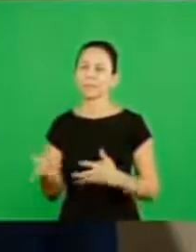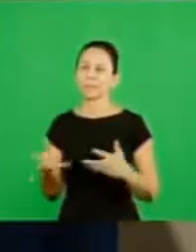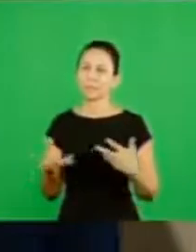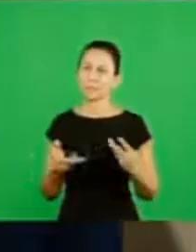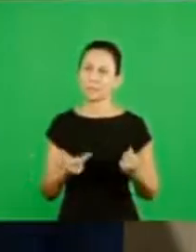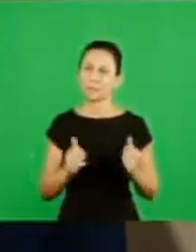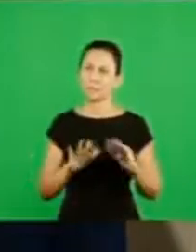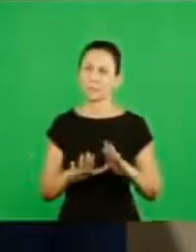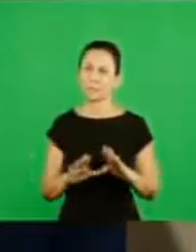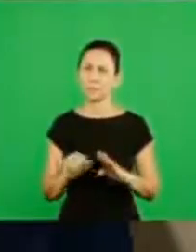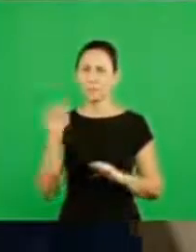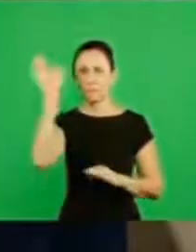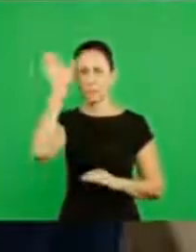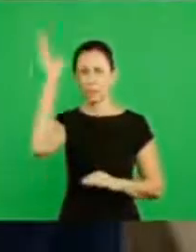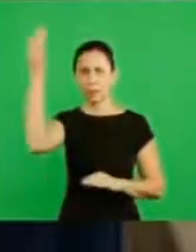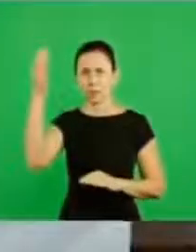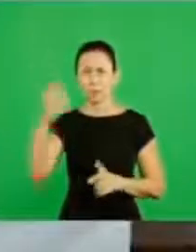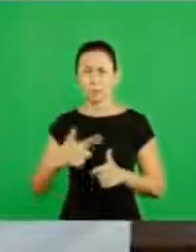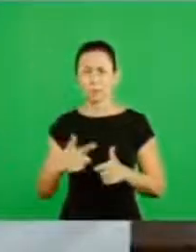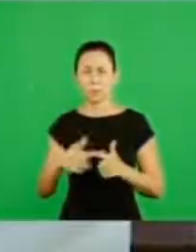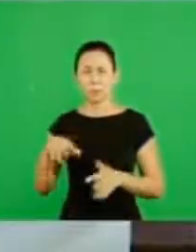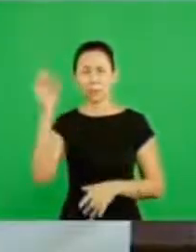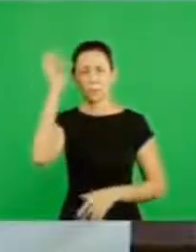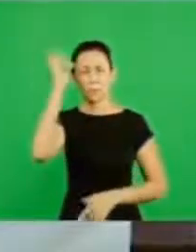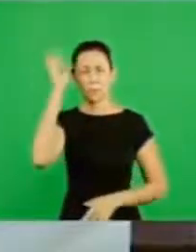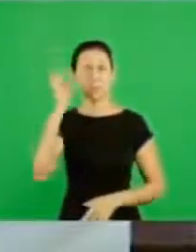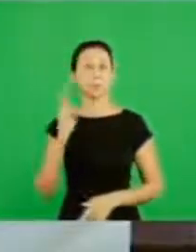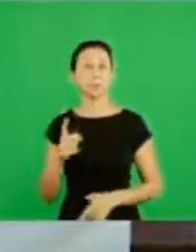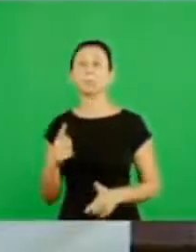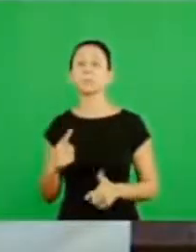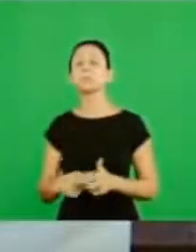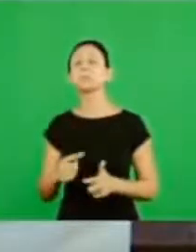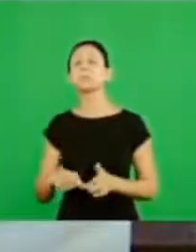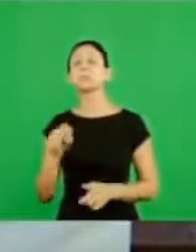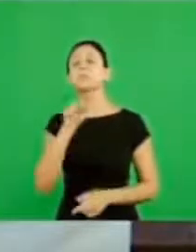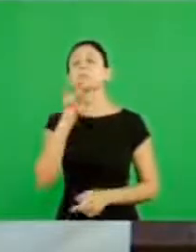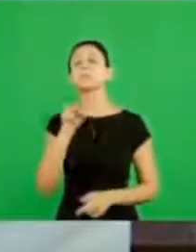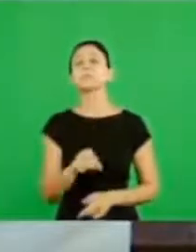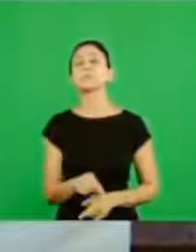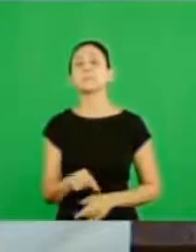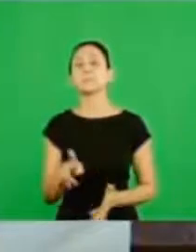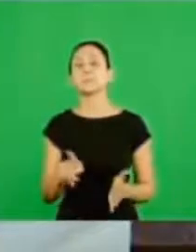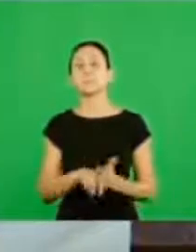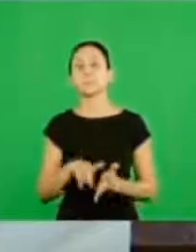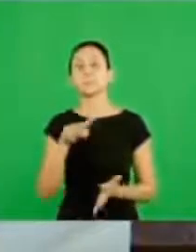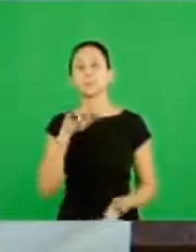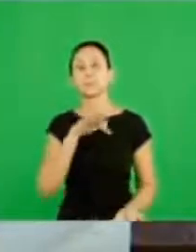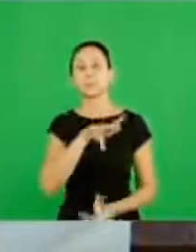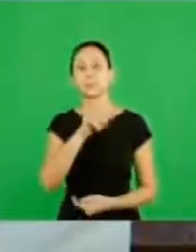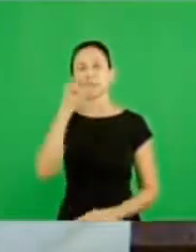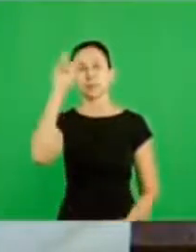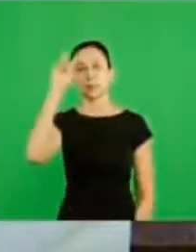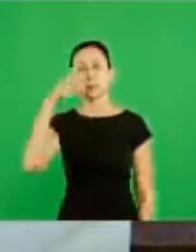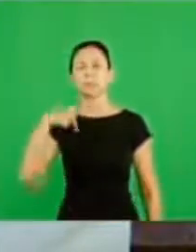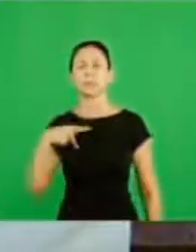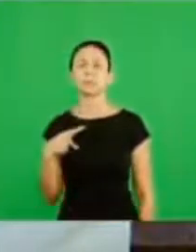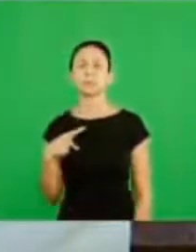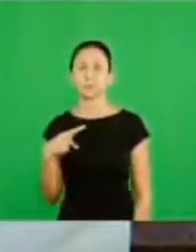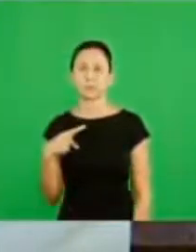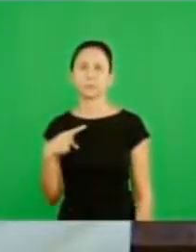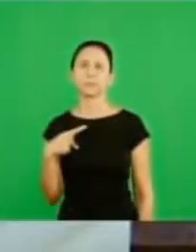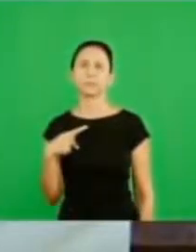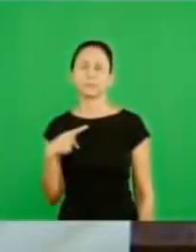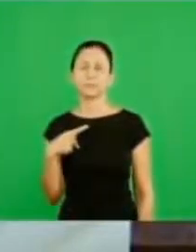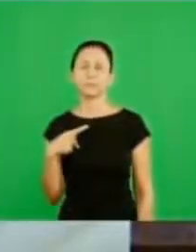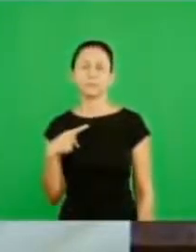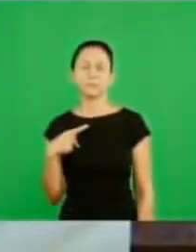philosophy, no, philosophy is chanting in a sorts, but not to resolve spiritual matters.